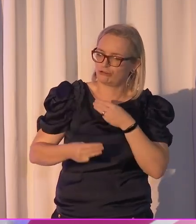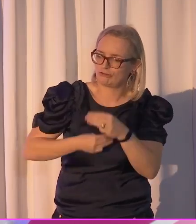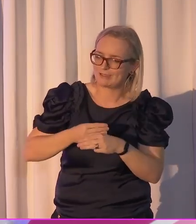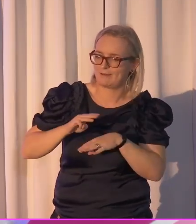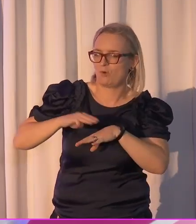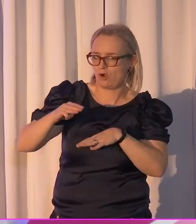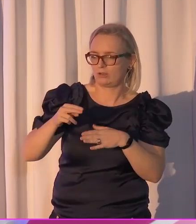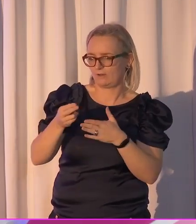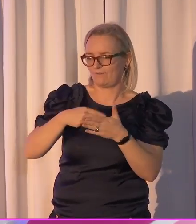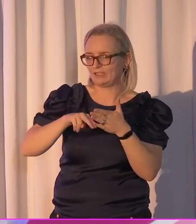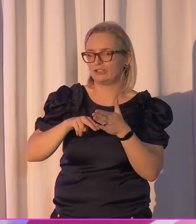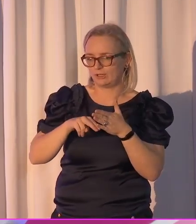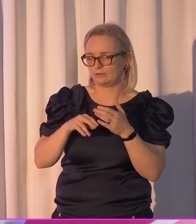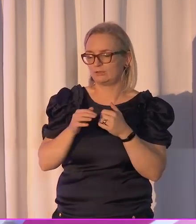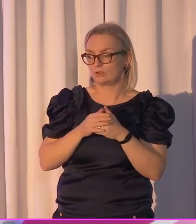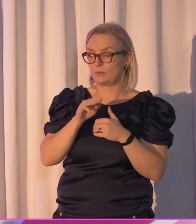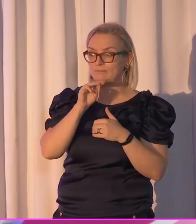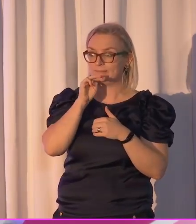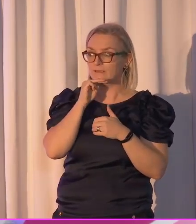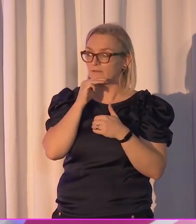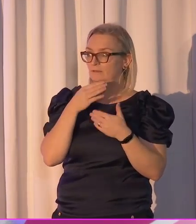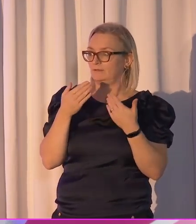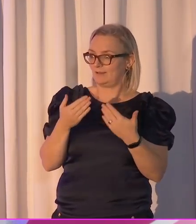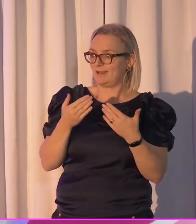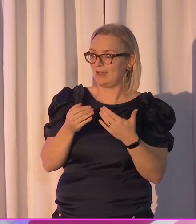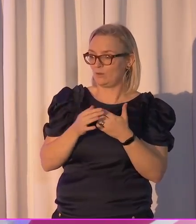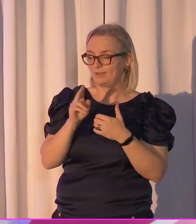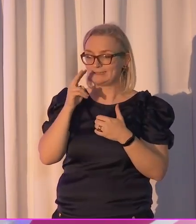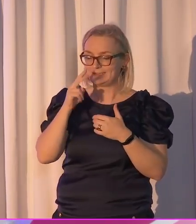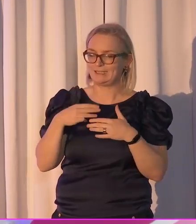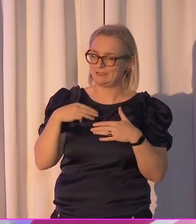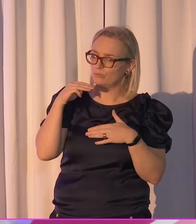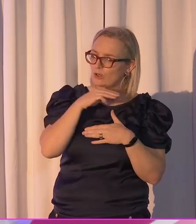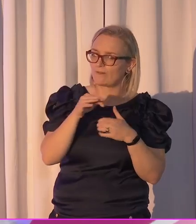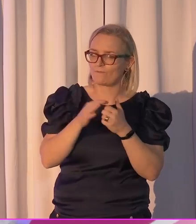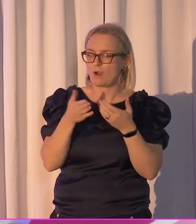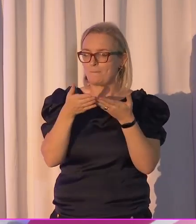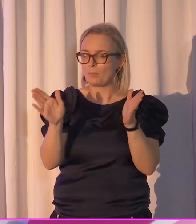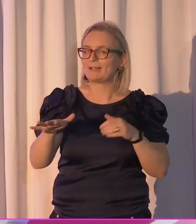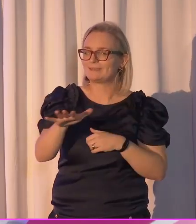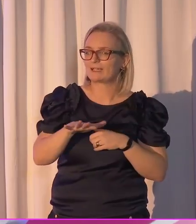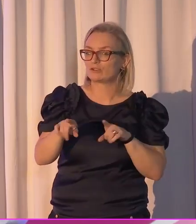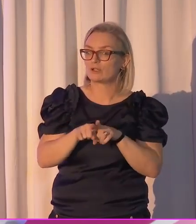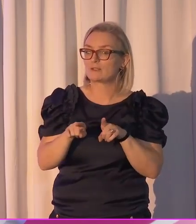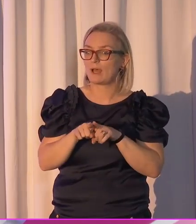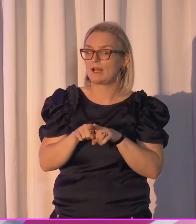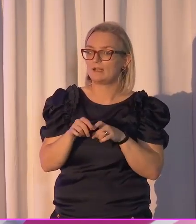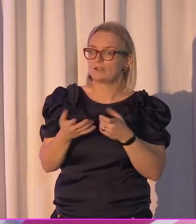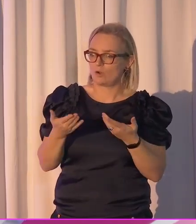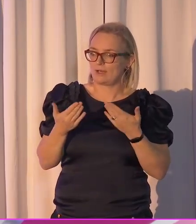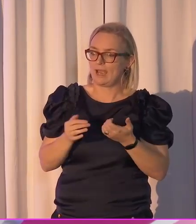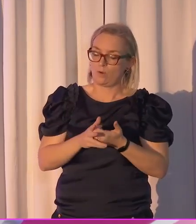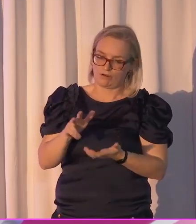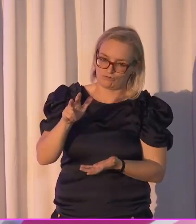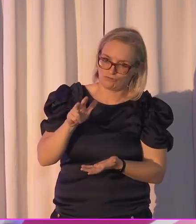greater awareness and recognition of the importance of the UNCRPD across the public sector, imminent ratification of the